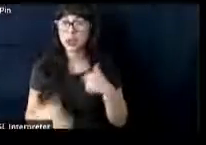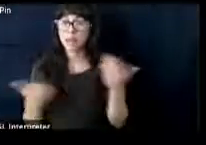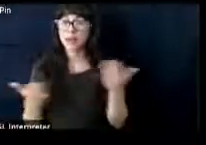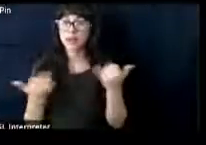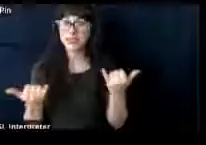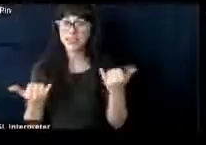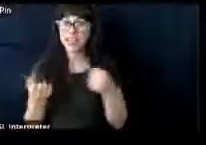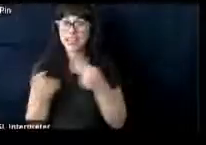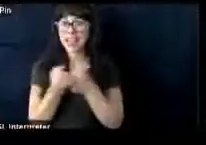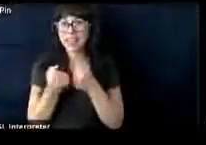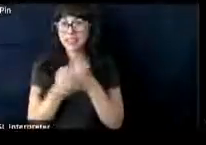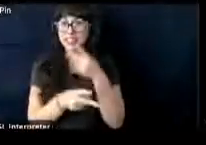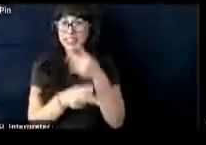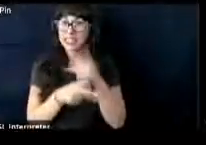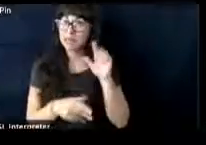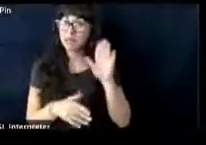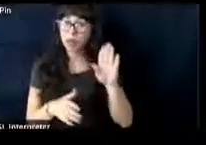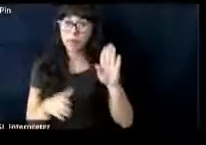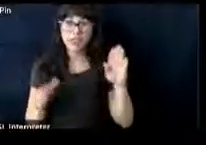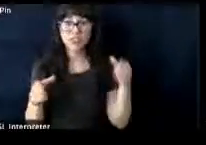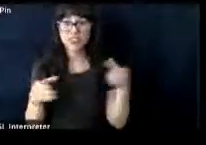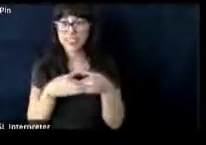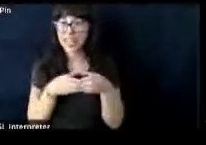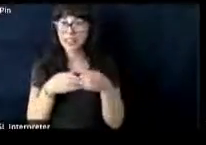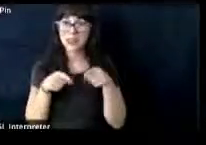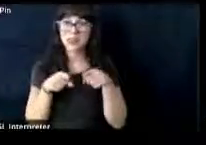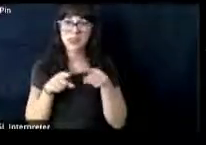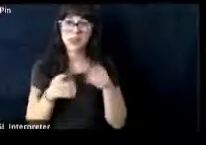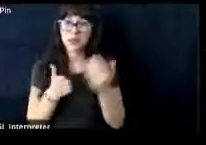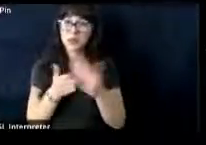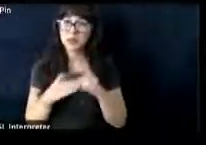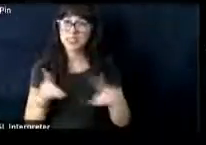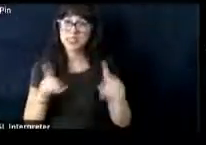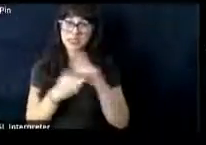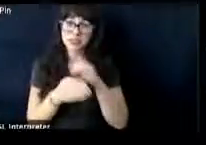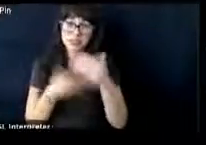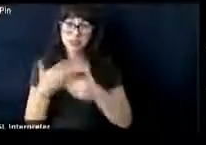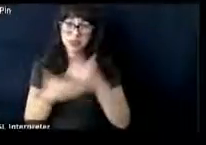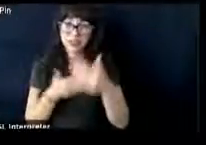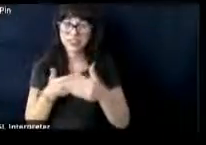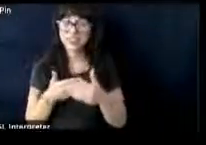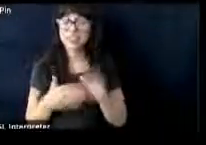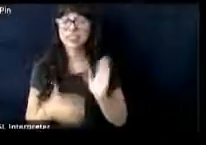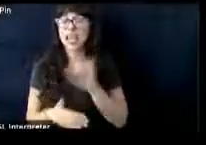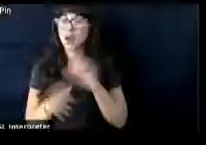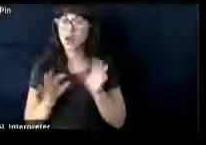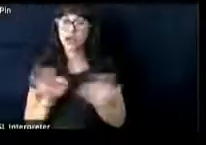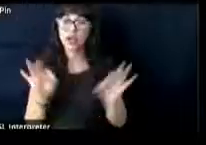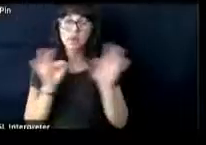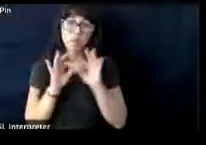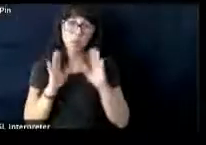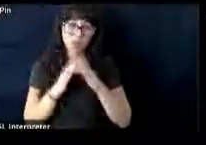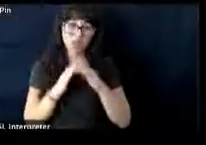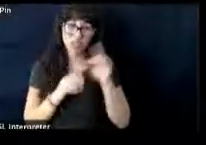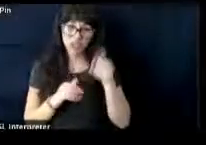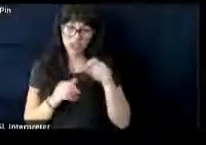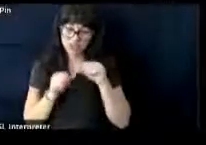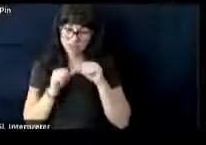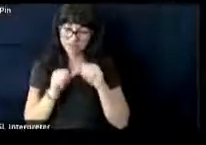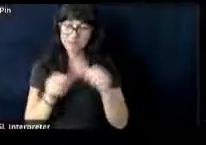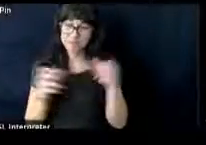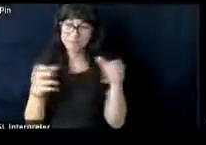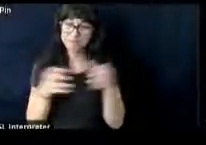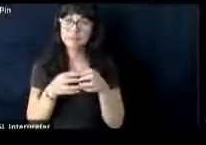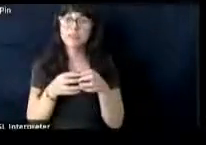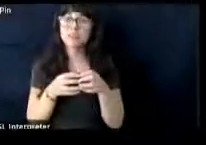to keep Long Beach together during this redistricting process. Our port and city should stay united. The